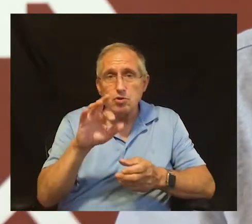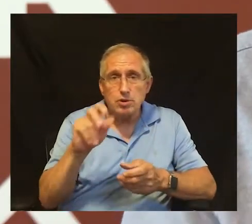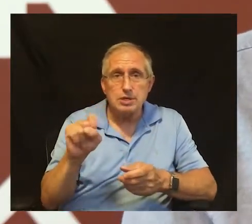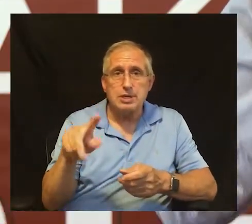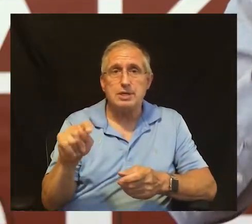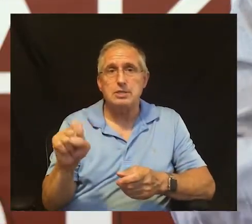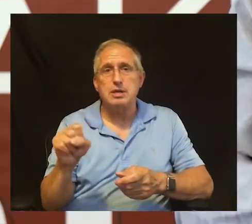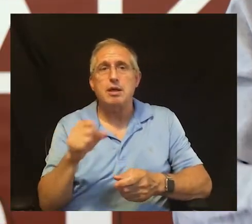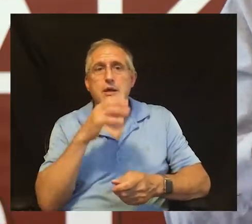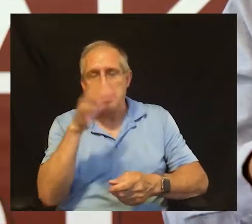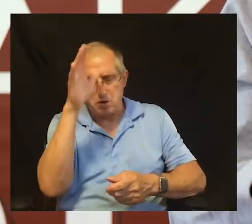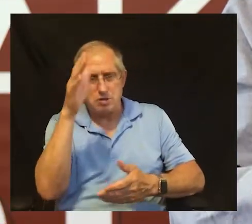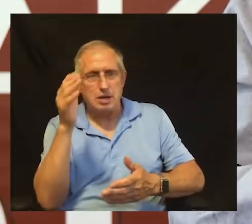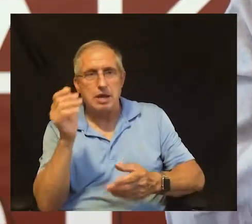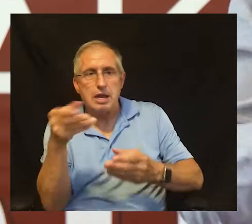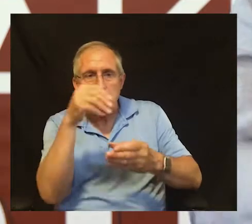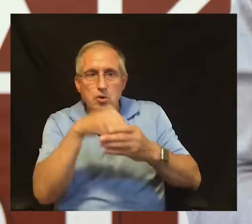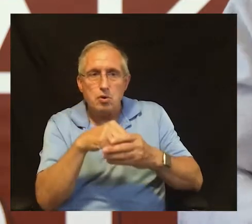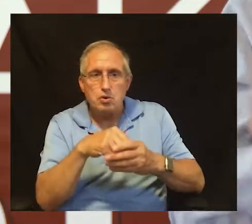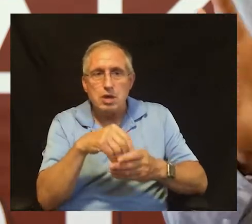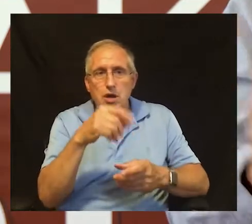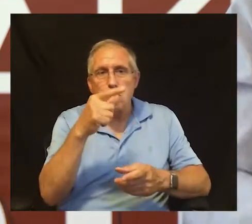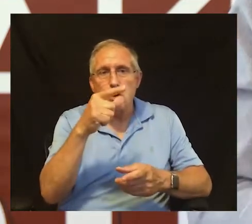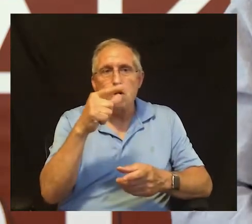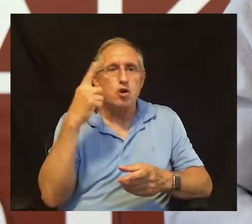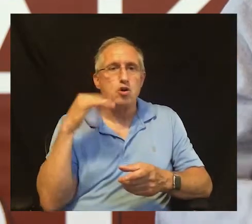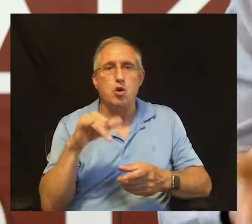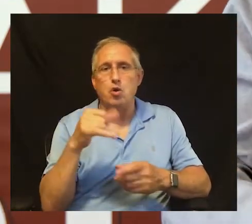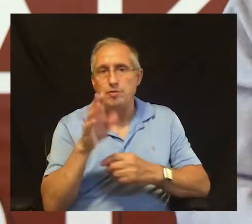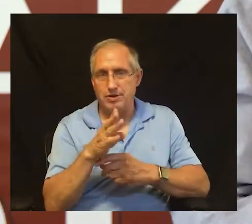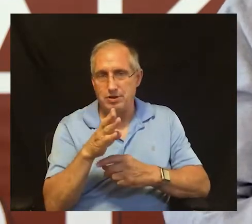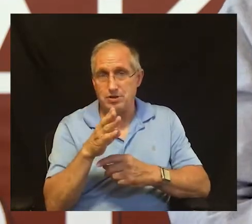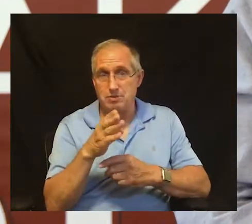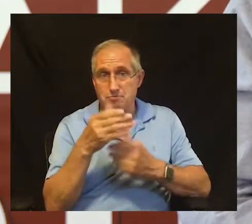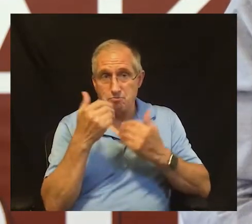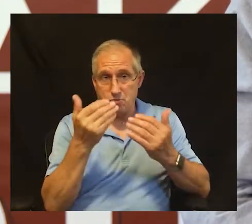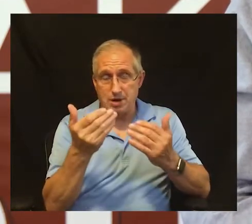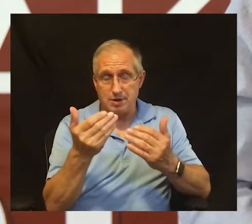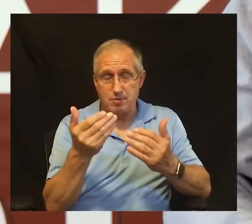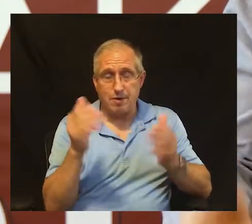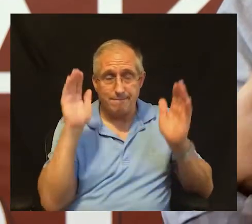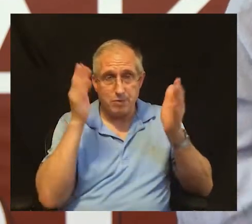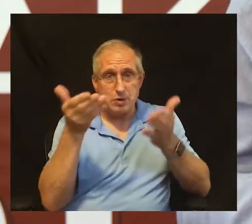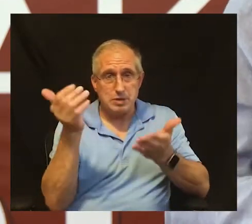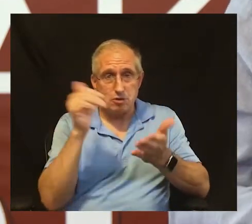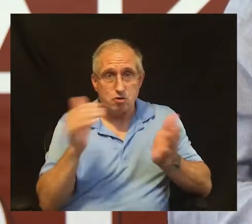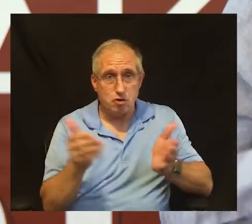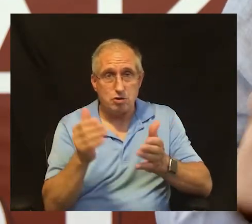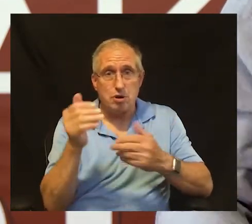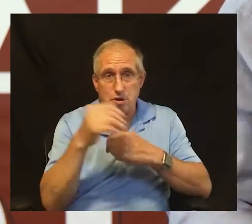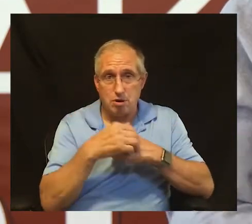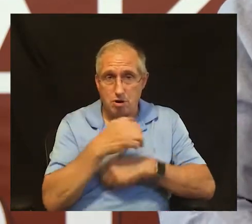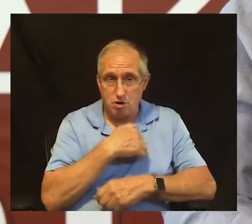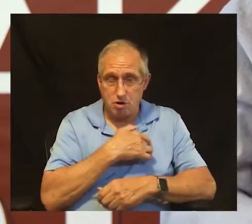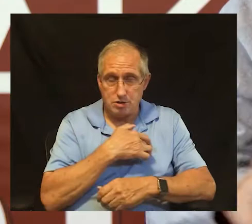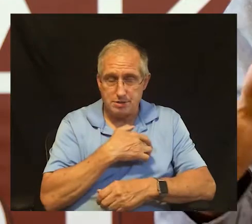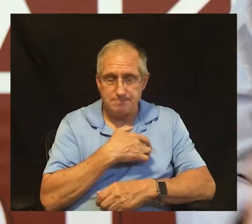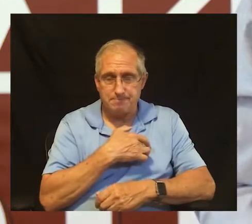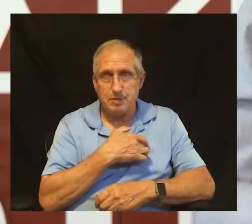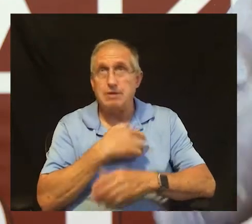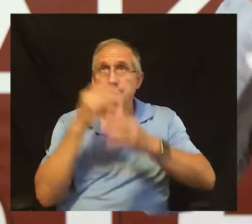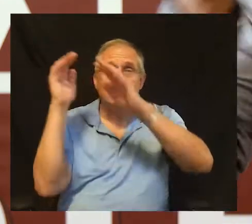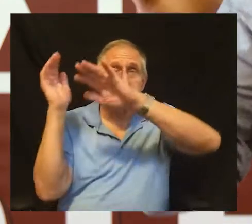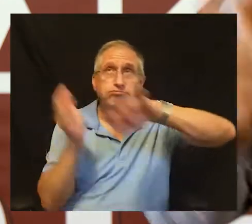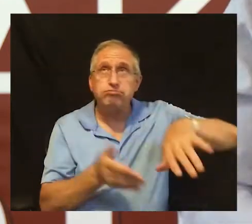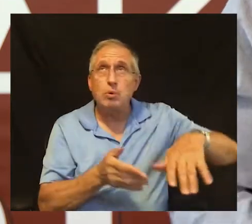random Triscuits. And for parents, I'm pretty sure that also includes goldfish. But here we go. We're gonna take this time together and refocus and encourage our hearts. Cast out